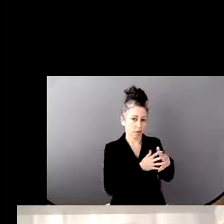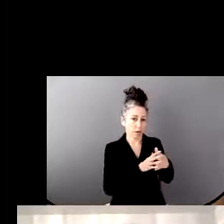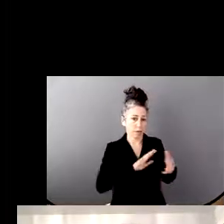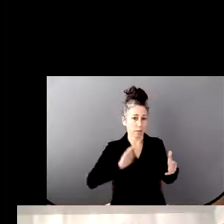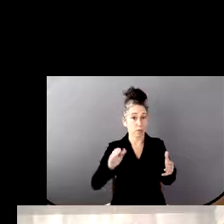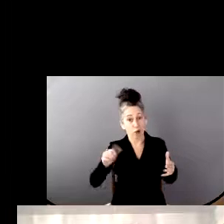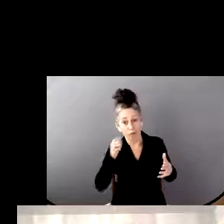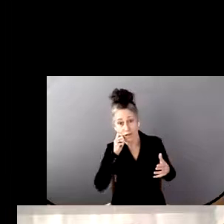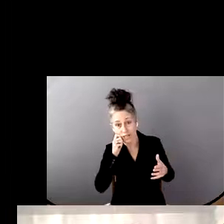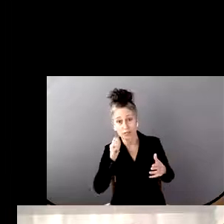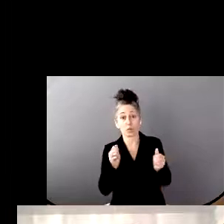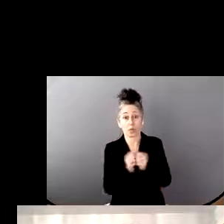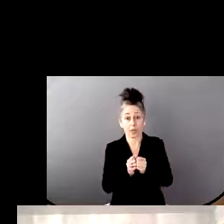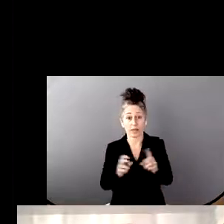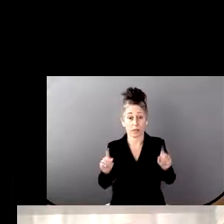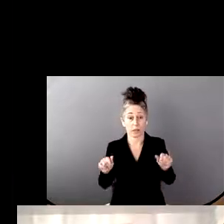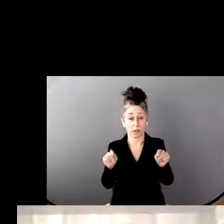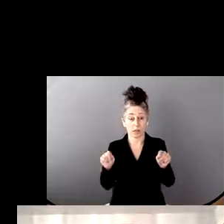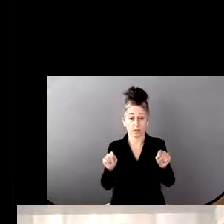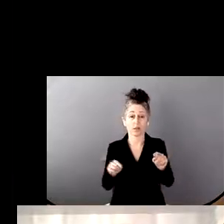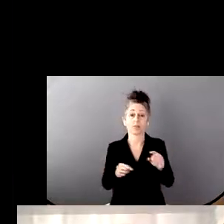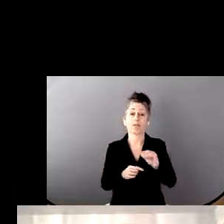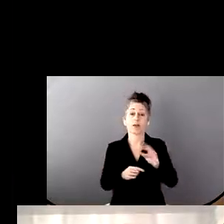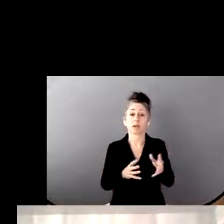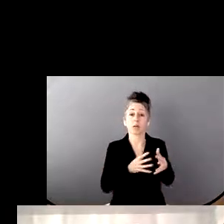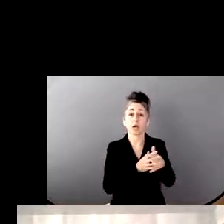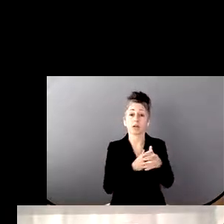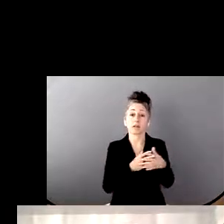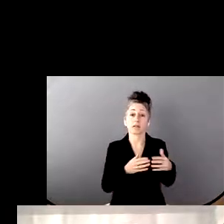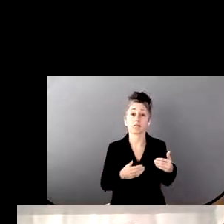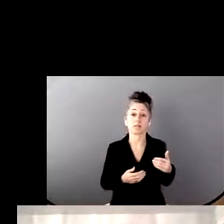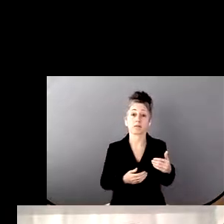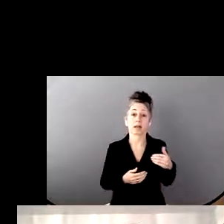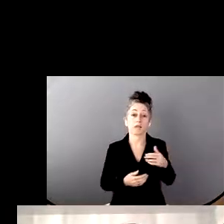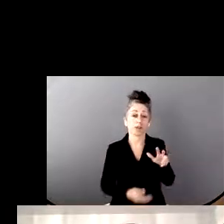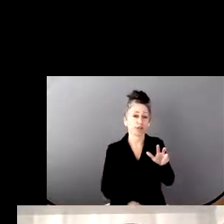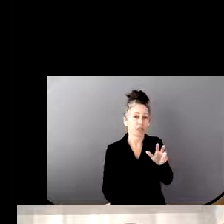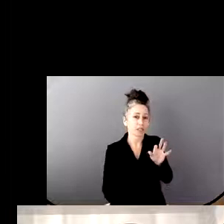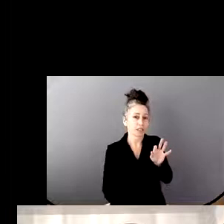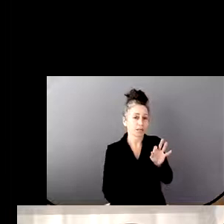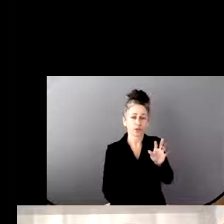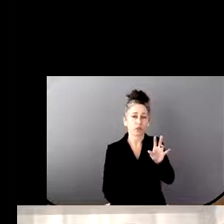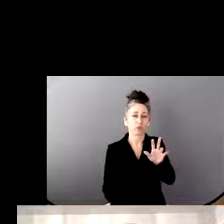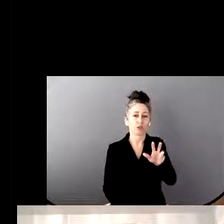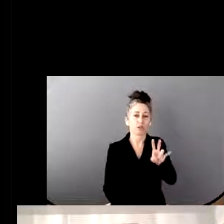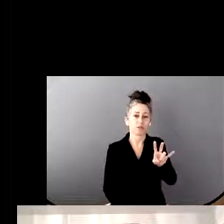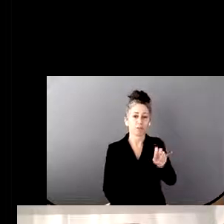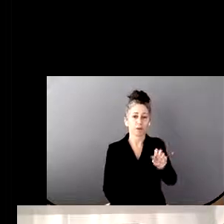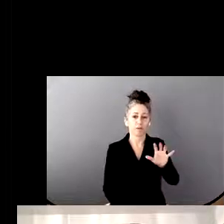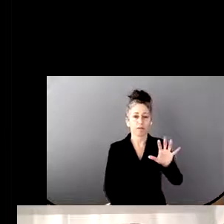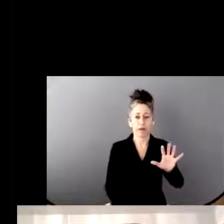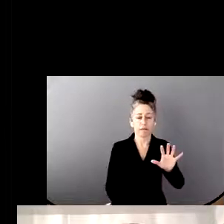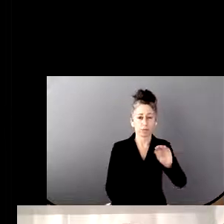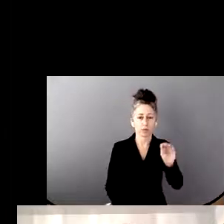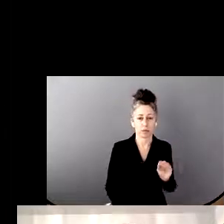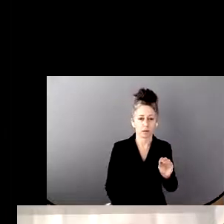And we found that African Americans with disabilities were 37.5% more likely to lack adequate